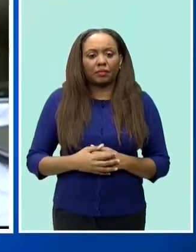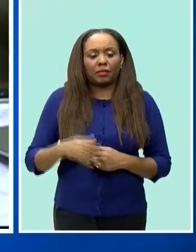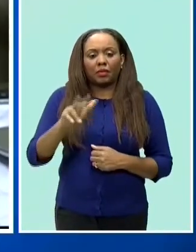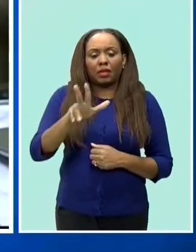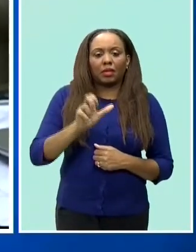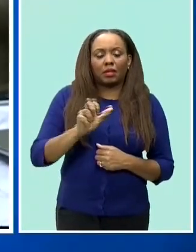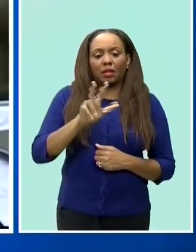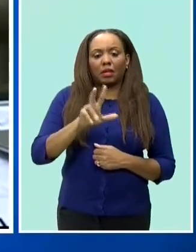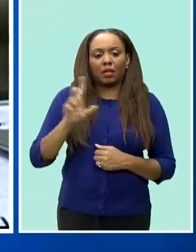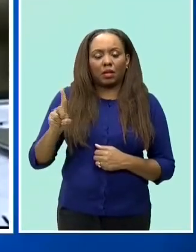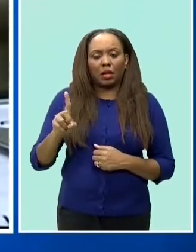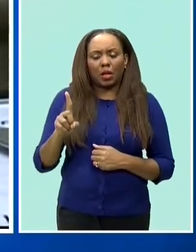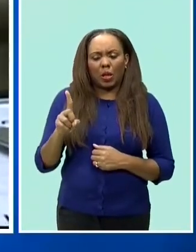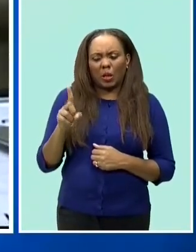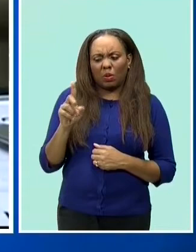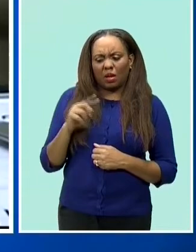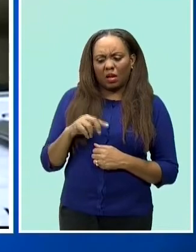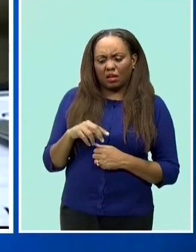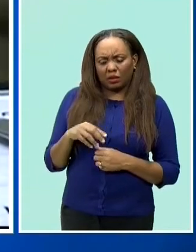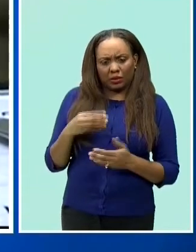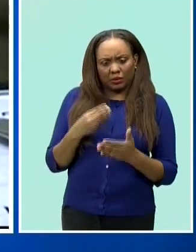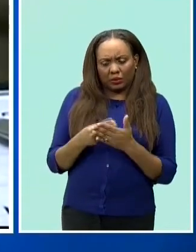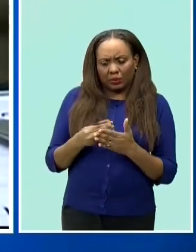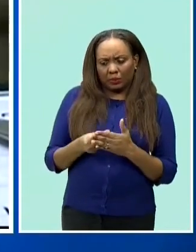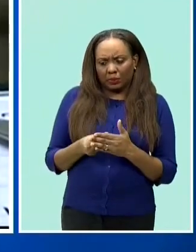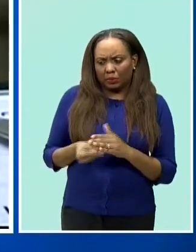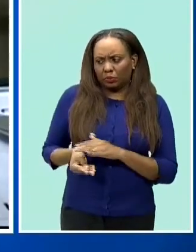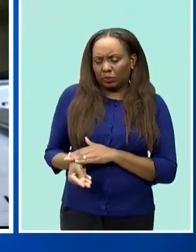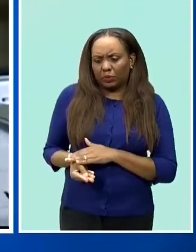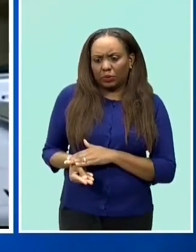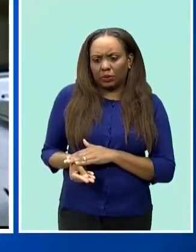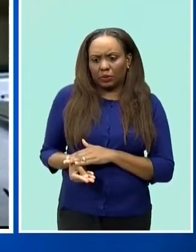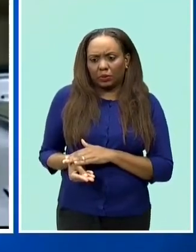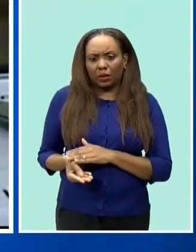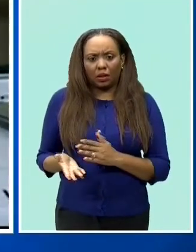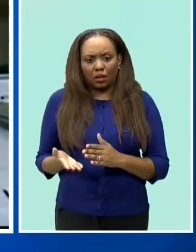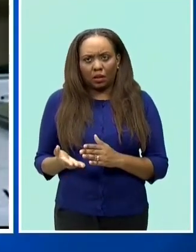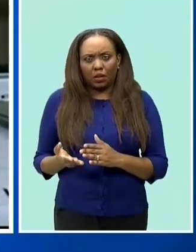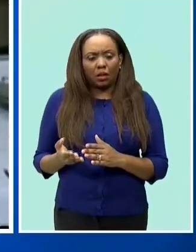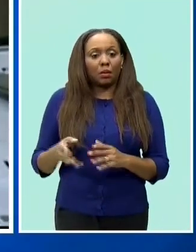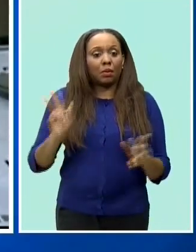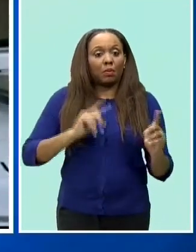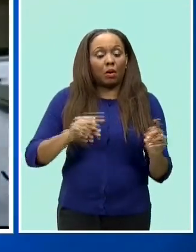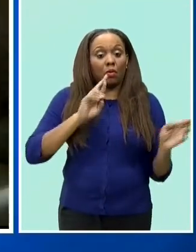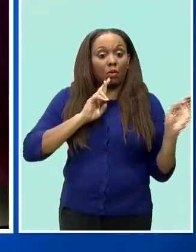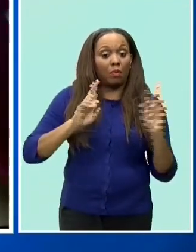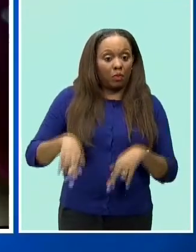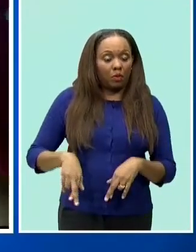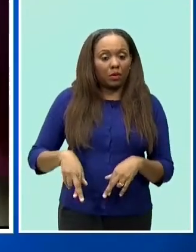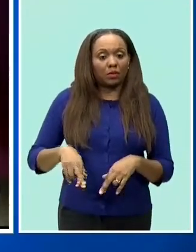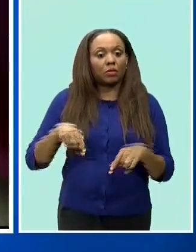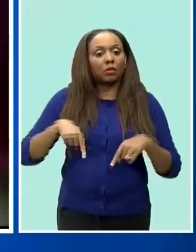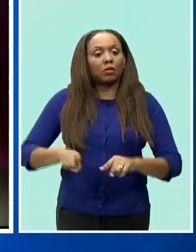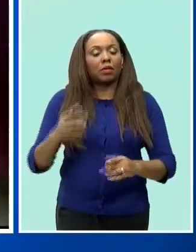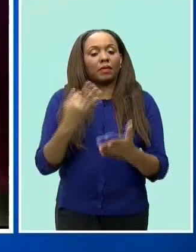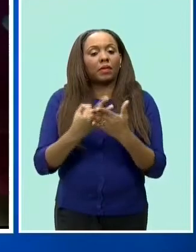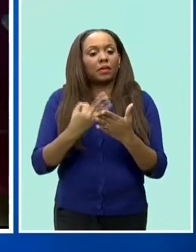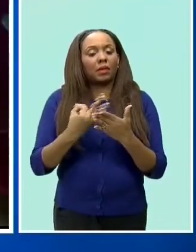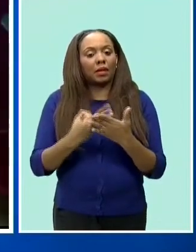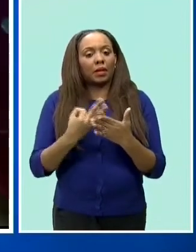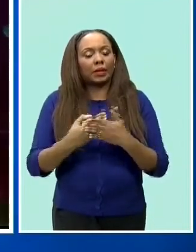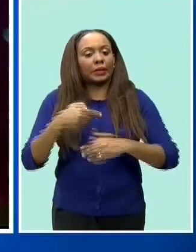331 reports of suspicious transactions were reported to the Financial Intelligence Unit, FIU, during the financial reporting